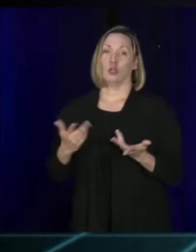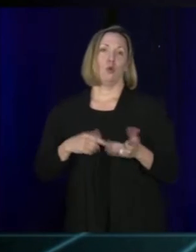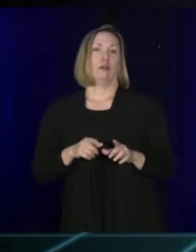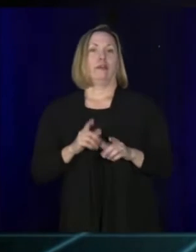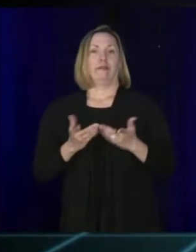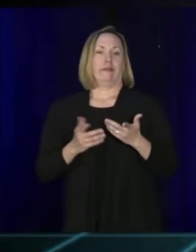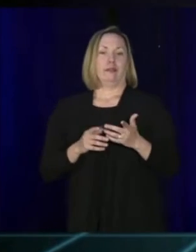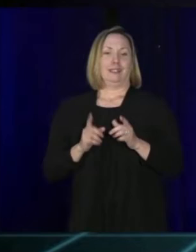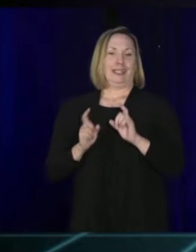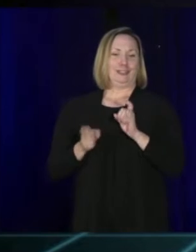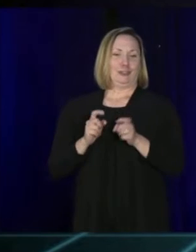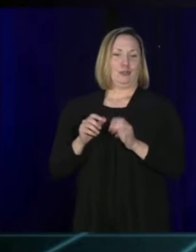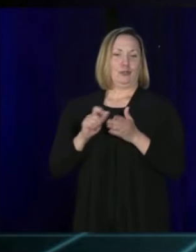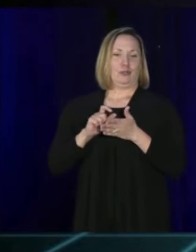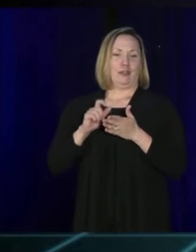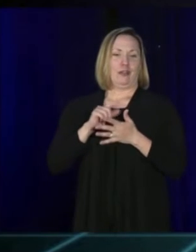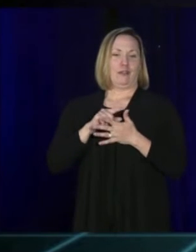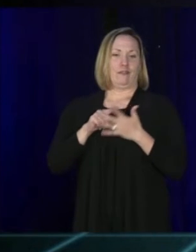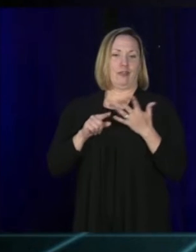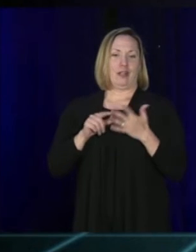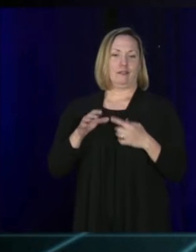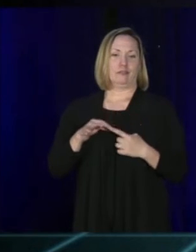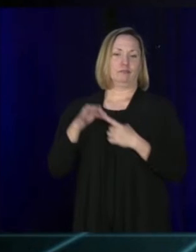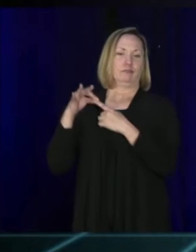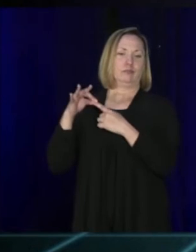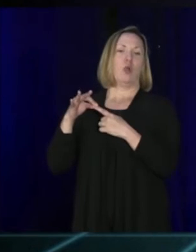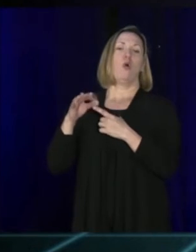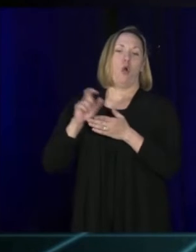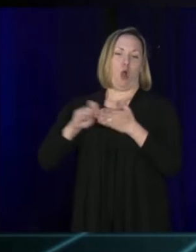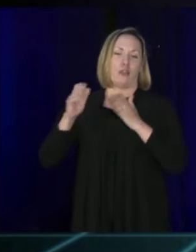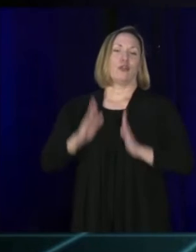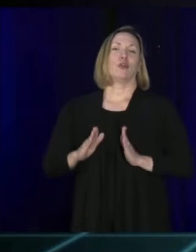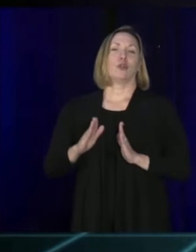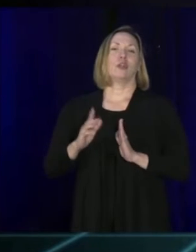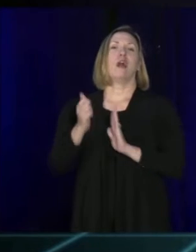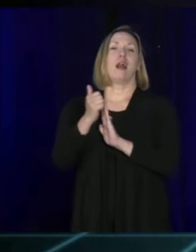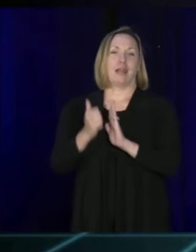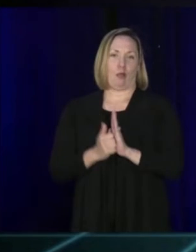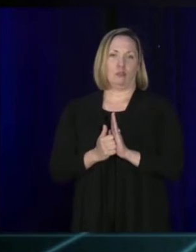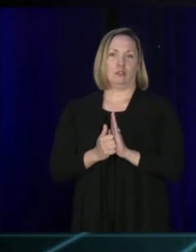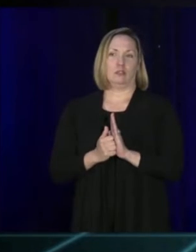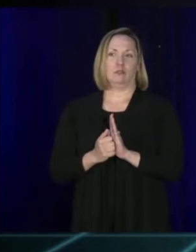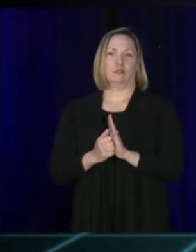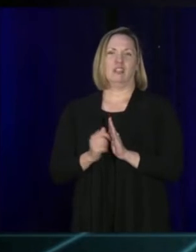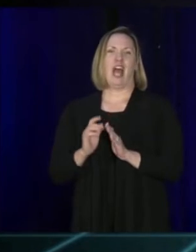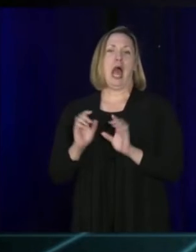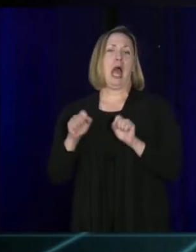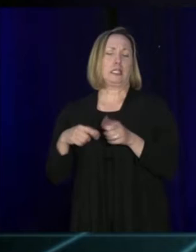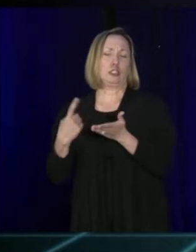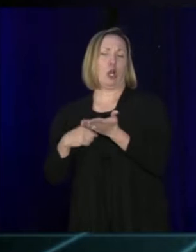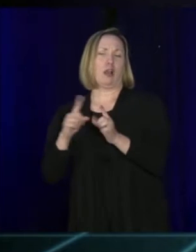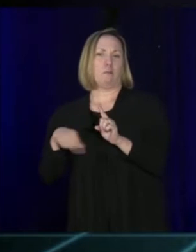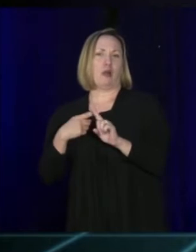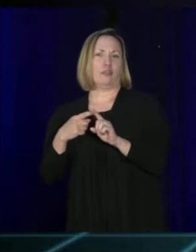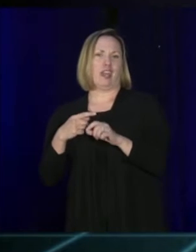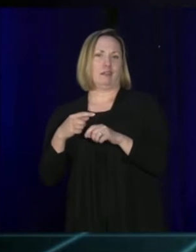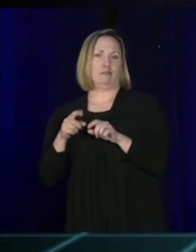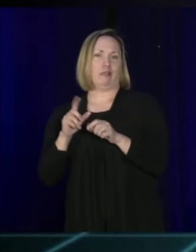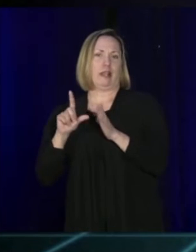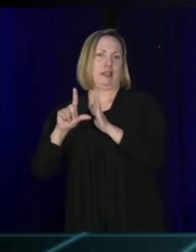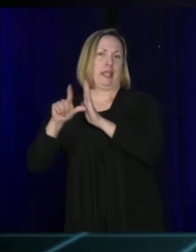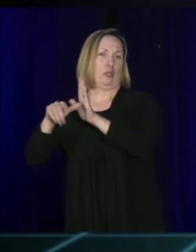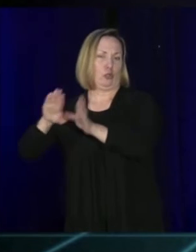So I will talk about more about that later off stage, but I actually put together another dashboard